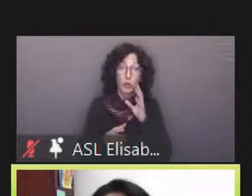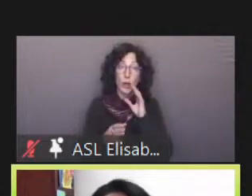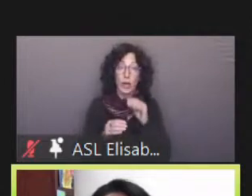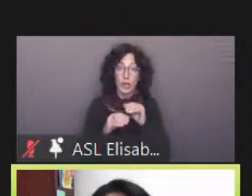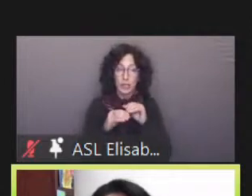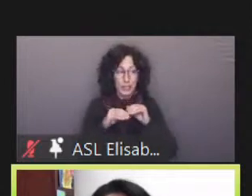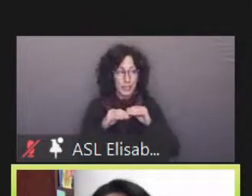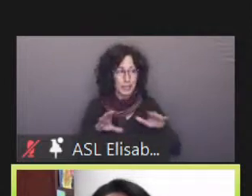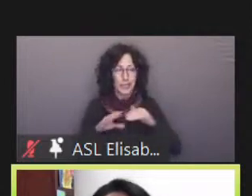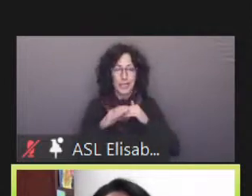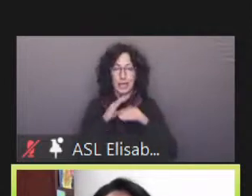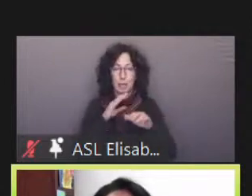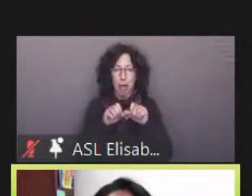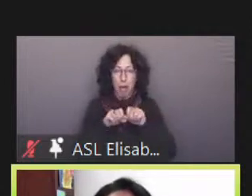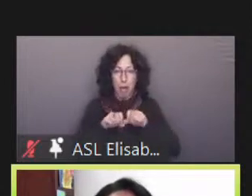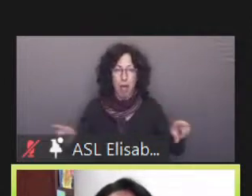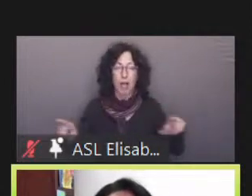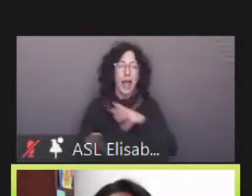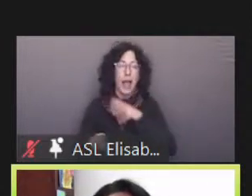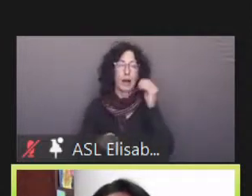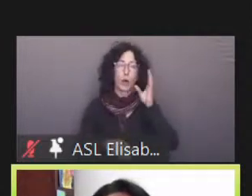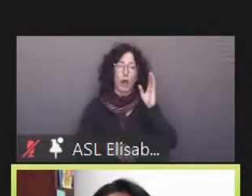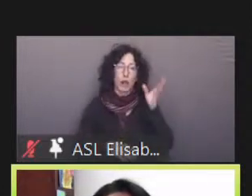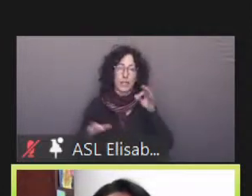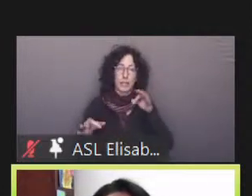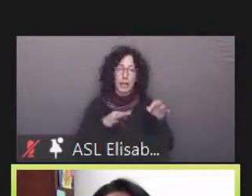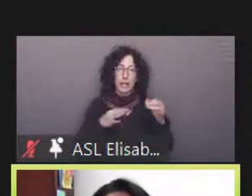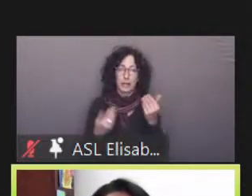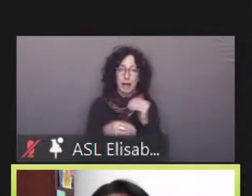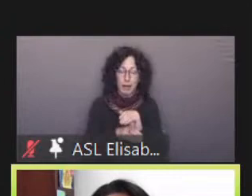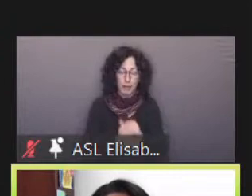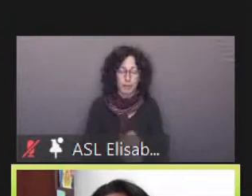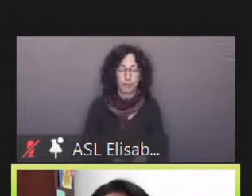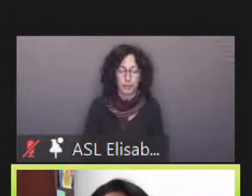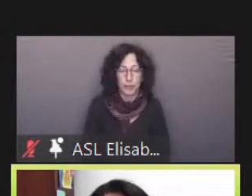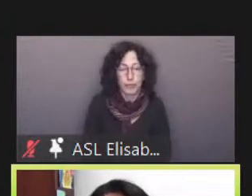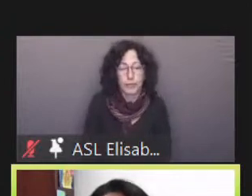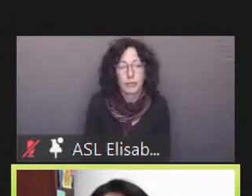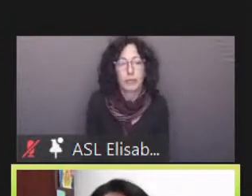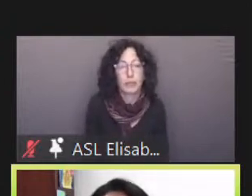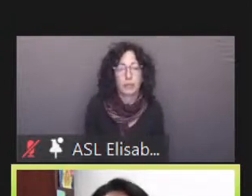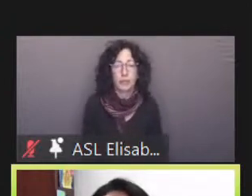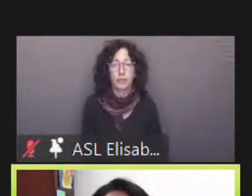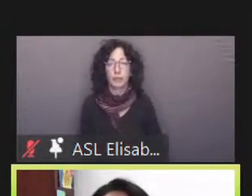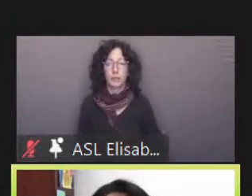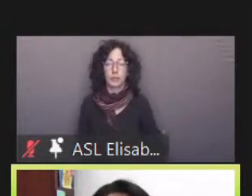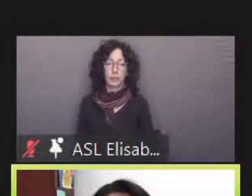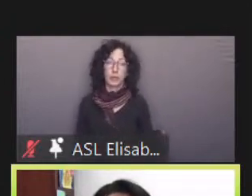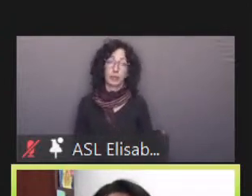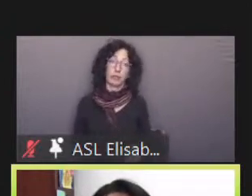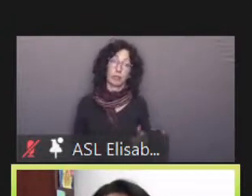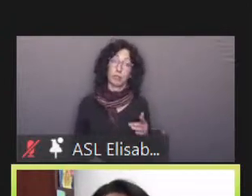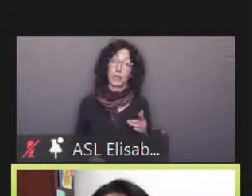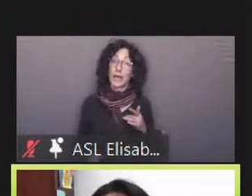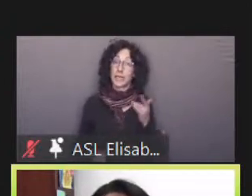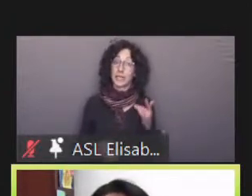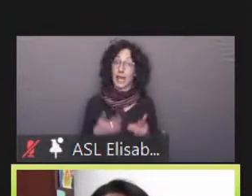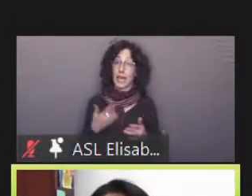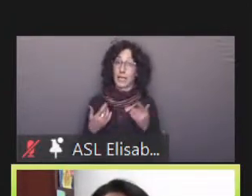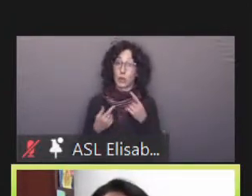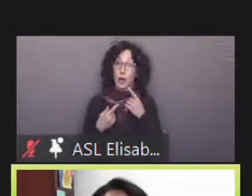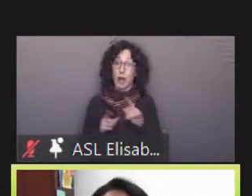in this presentation. But the bottom line is we are so excited to announce that youth age 12